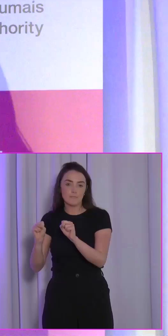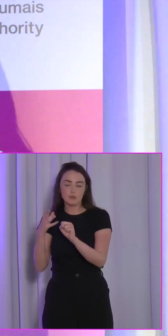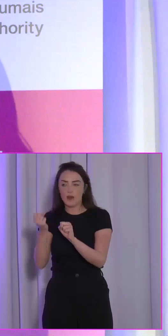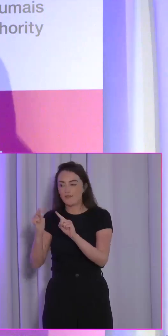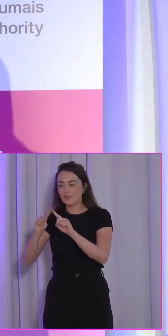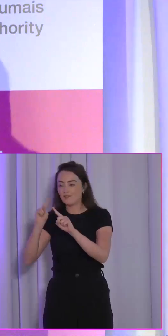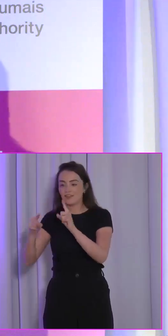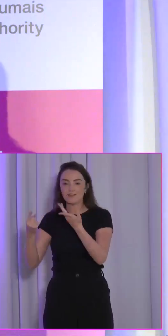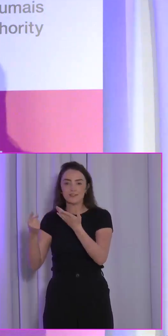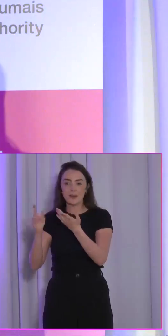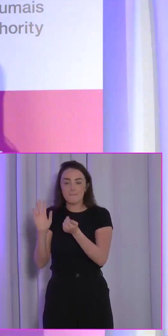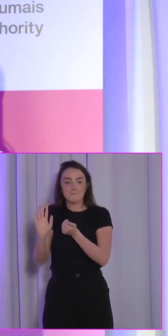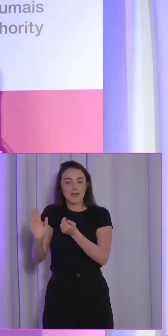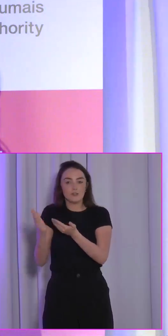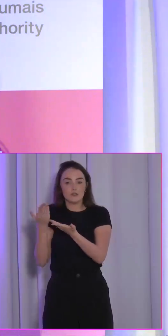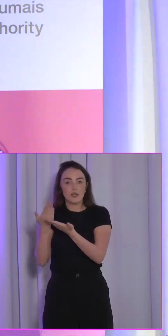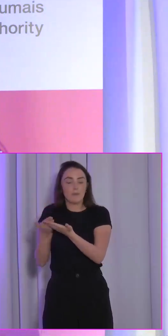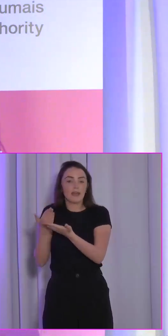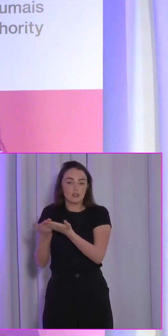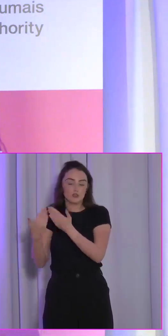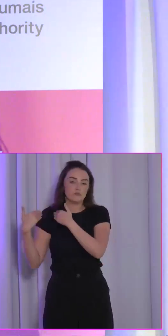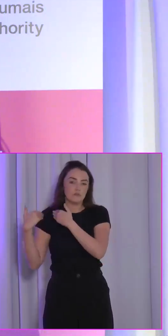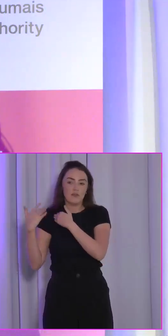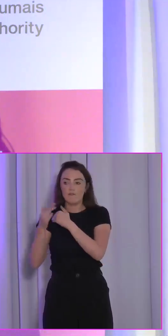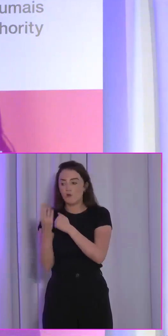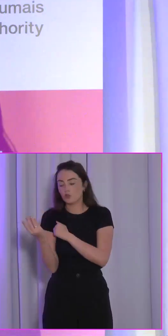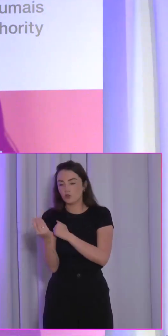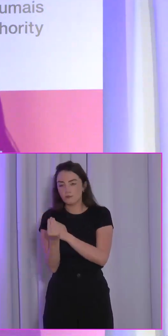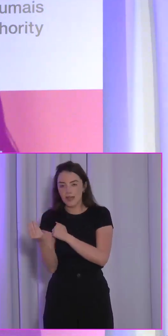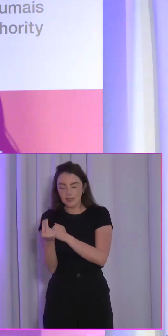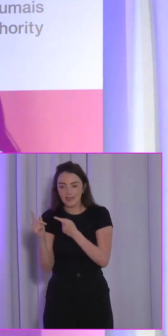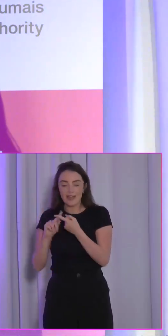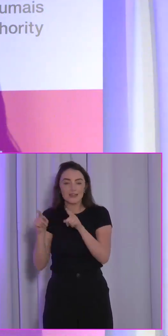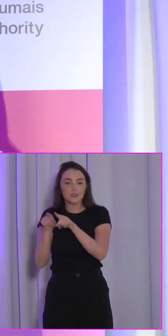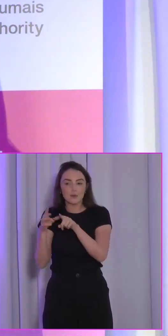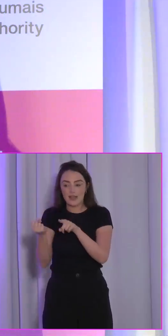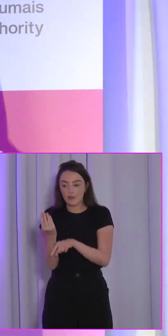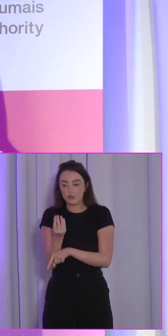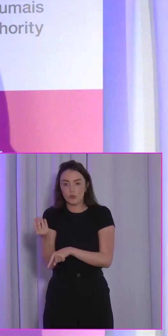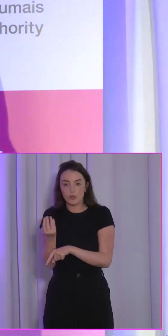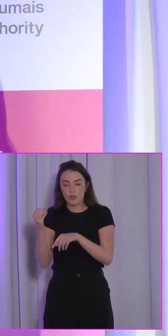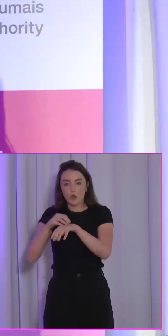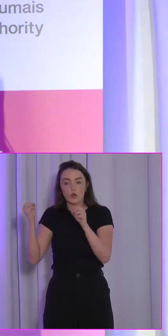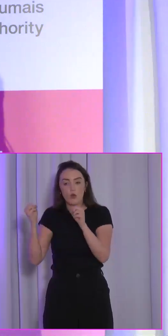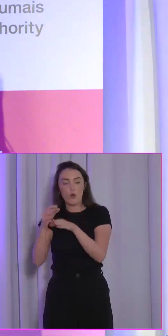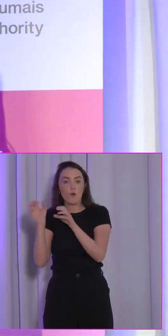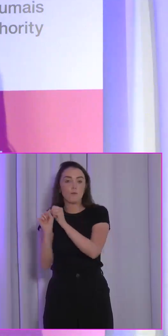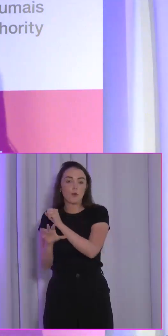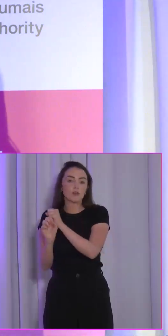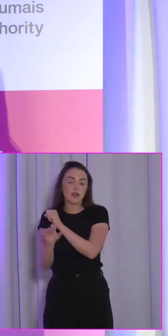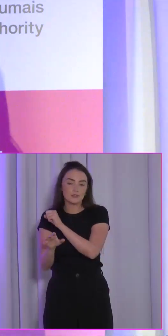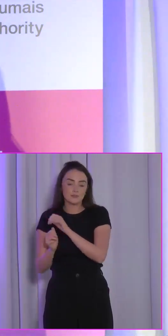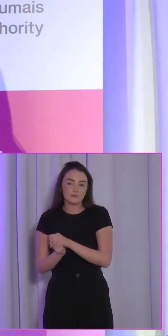obligations on that funded content to be subtitled and to carry those subtitles on every broadcast.